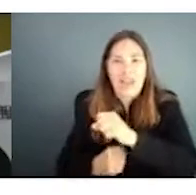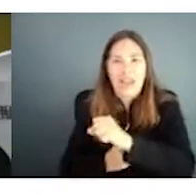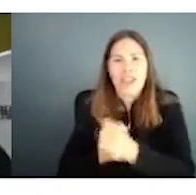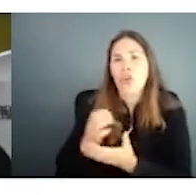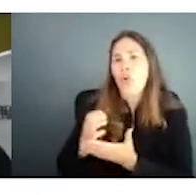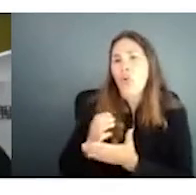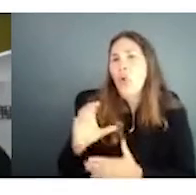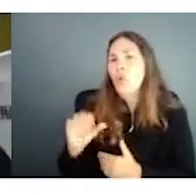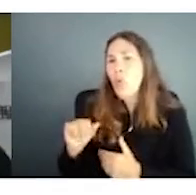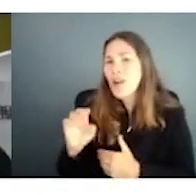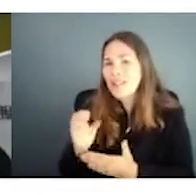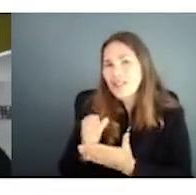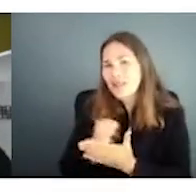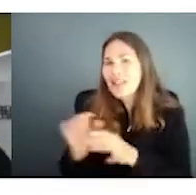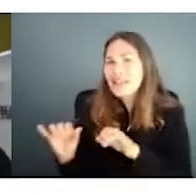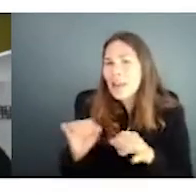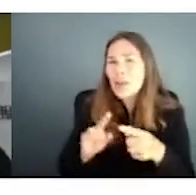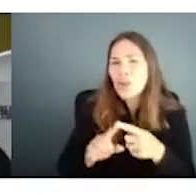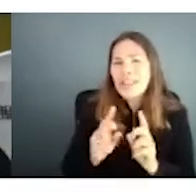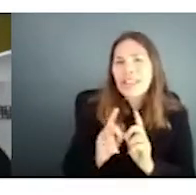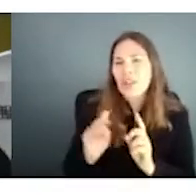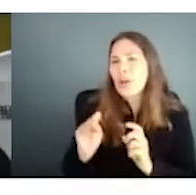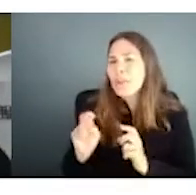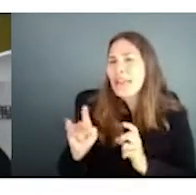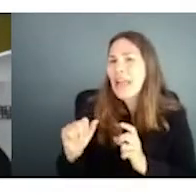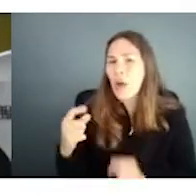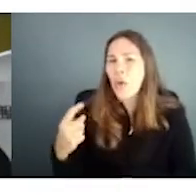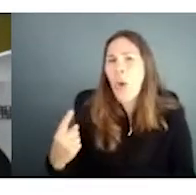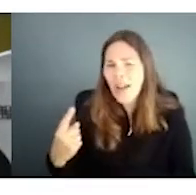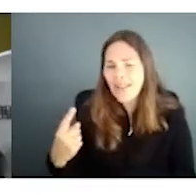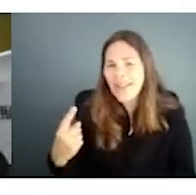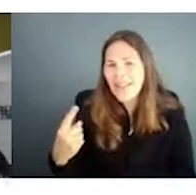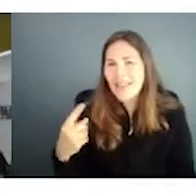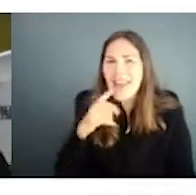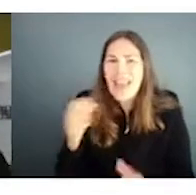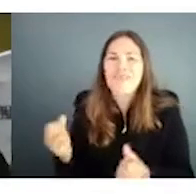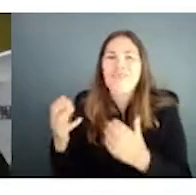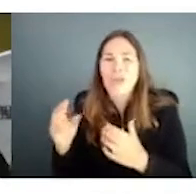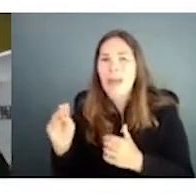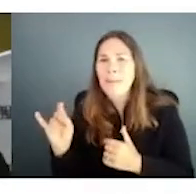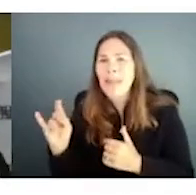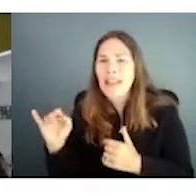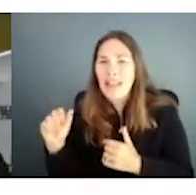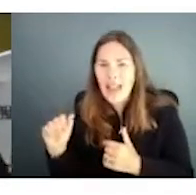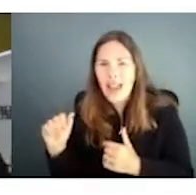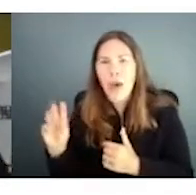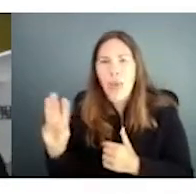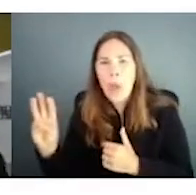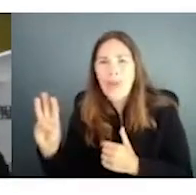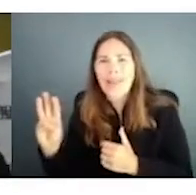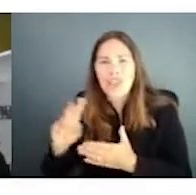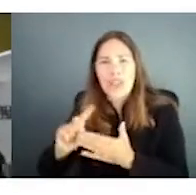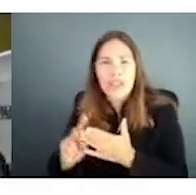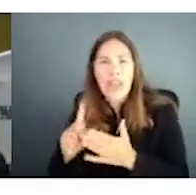be similar to Digital Media 1, right? Digital Media 1 and Multimedia and Web Page Design both covered